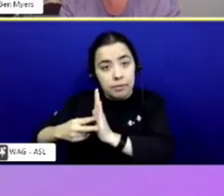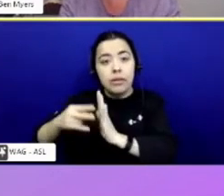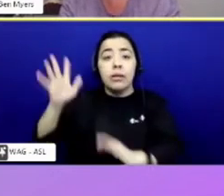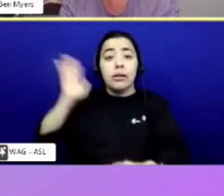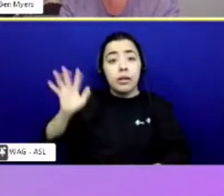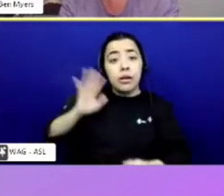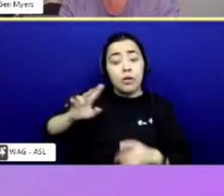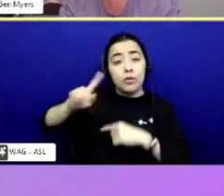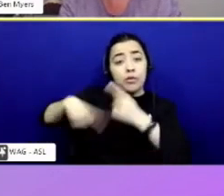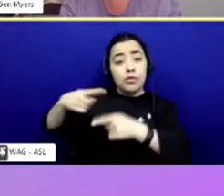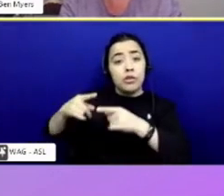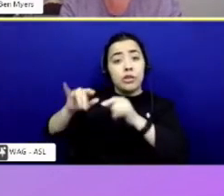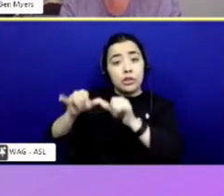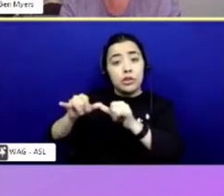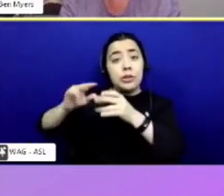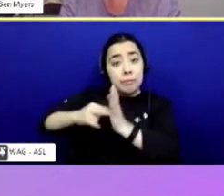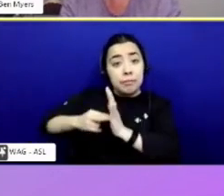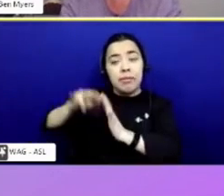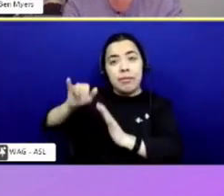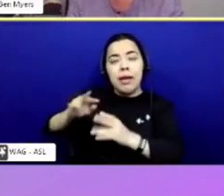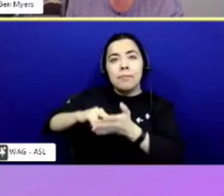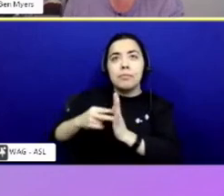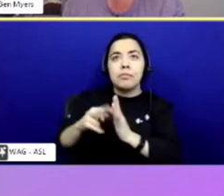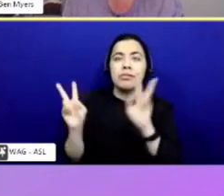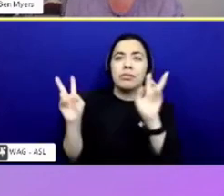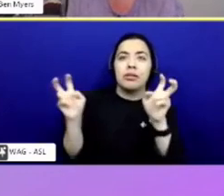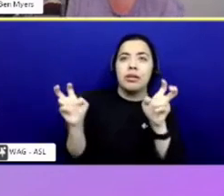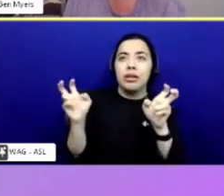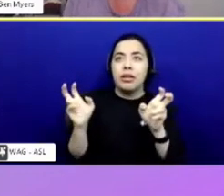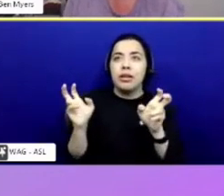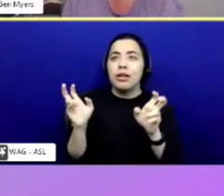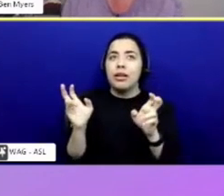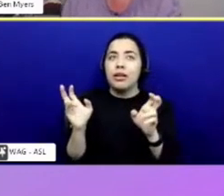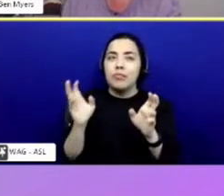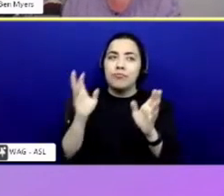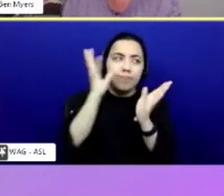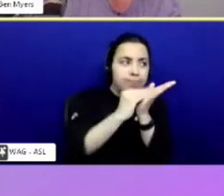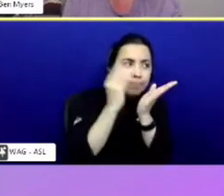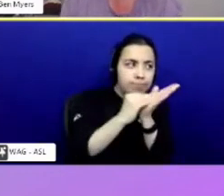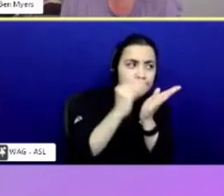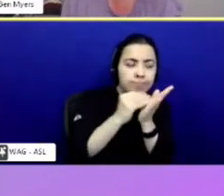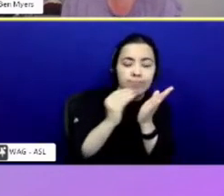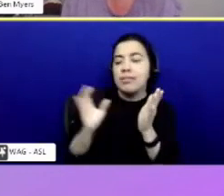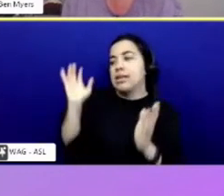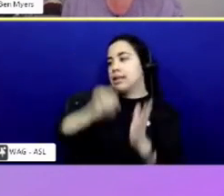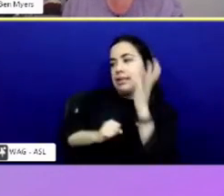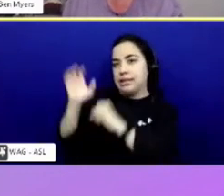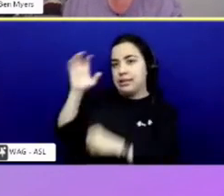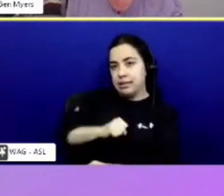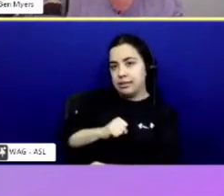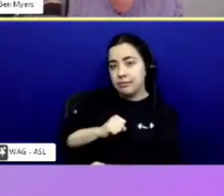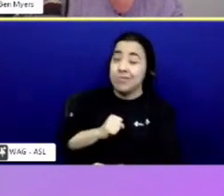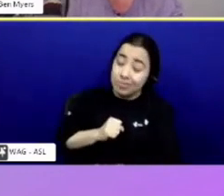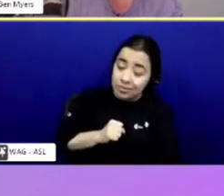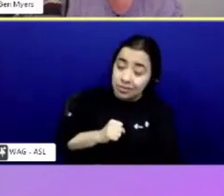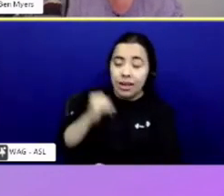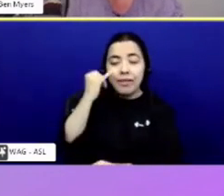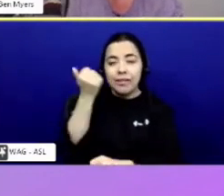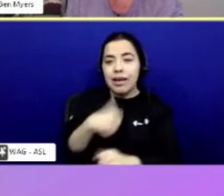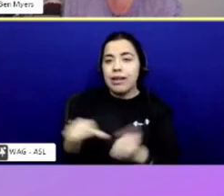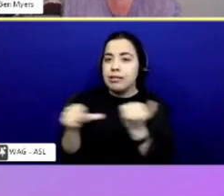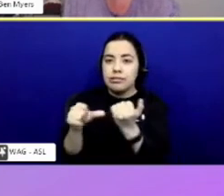guesswork at best. If you're taking any sort of approach as an assistive technology where you're trying